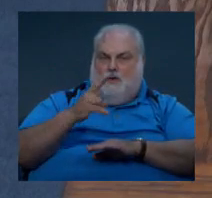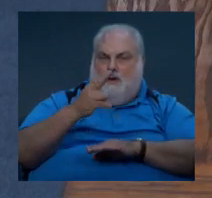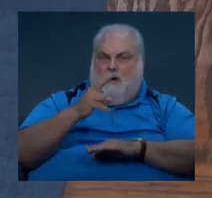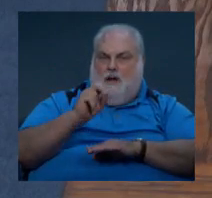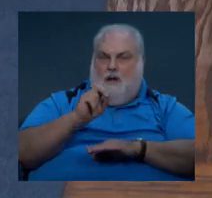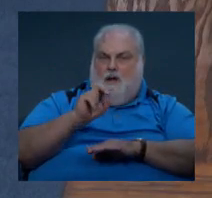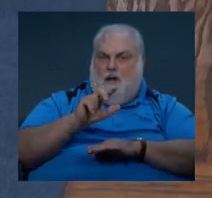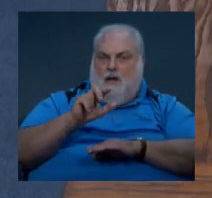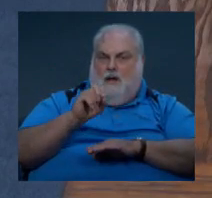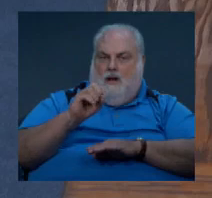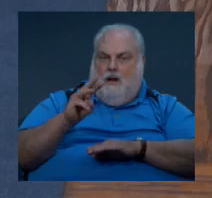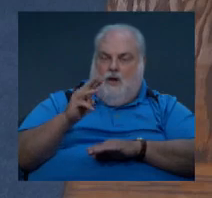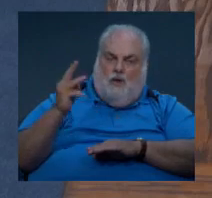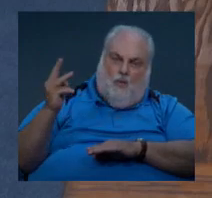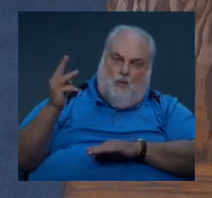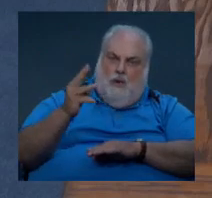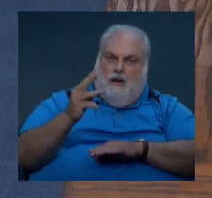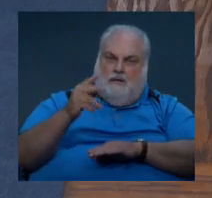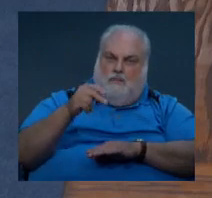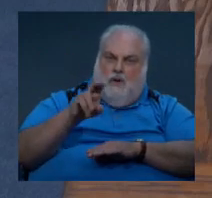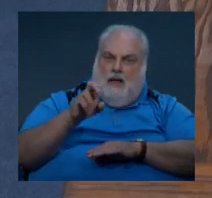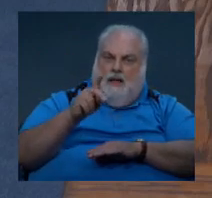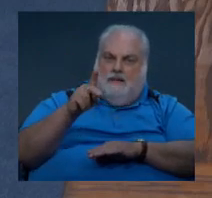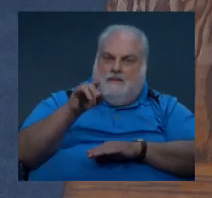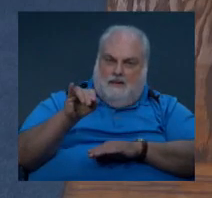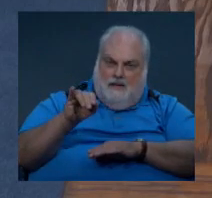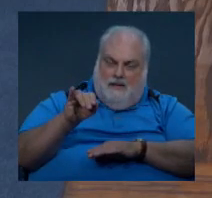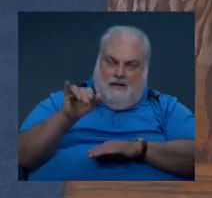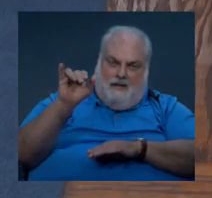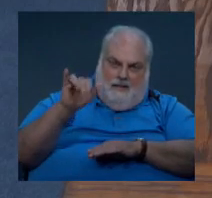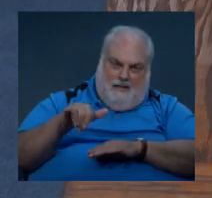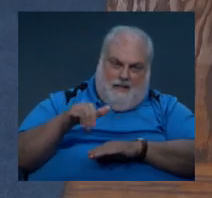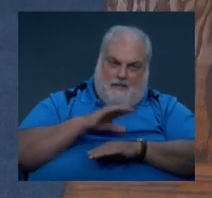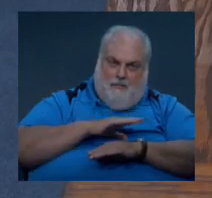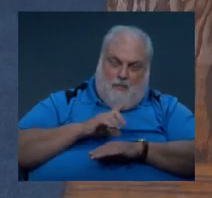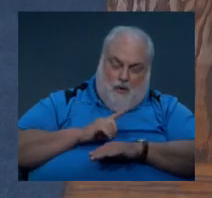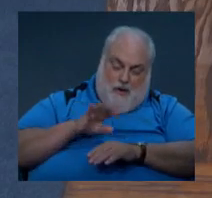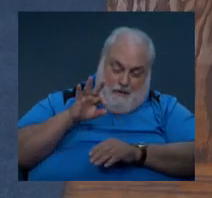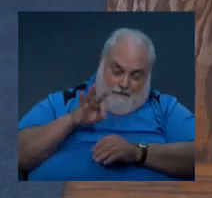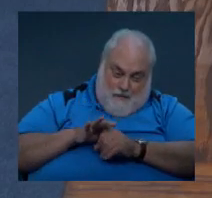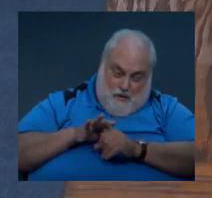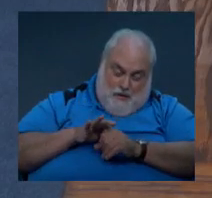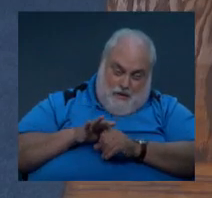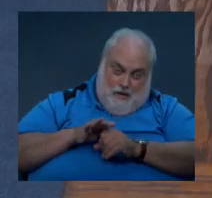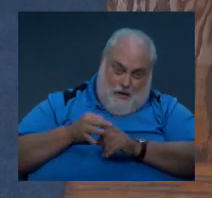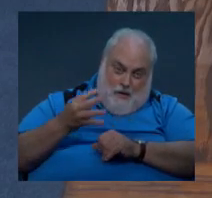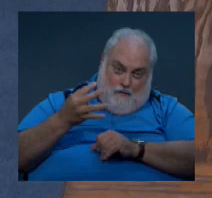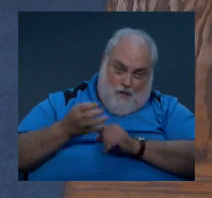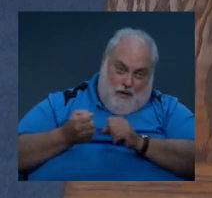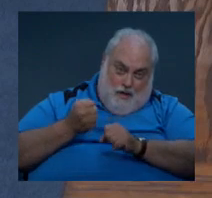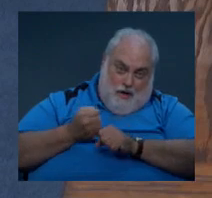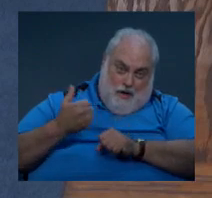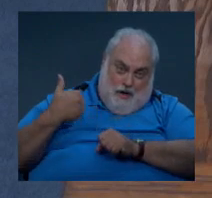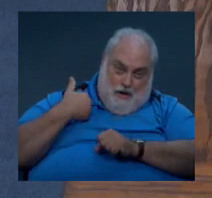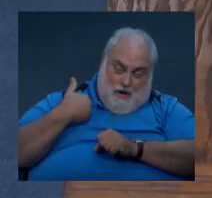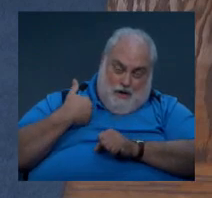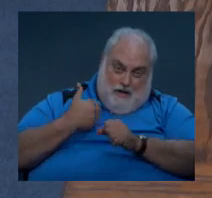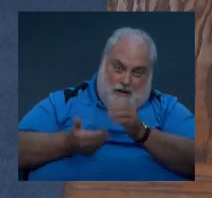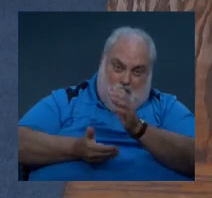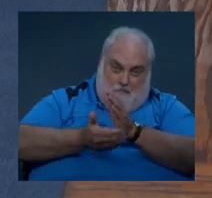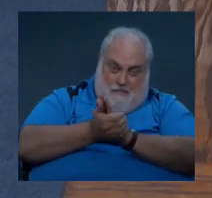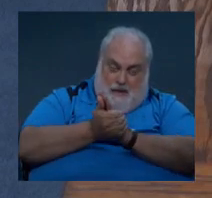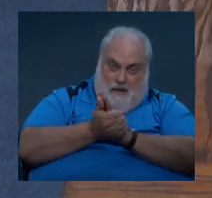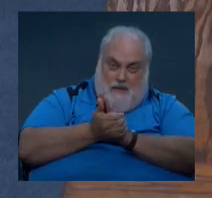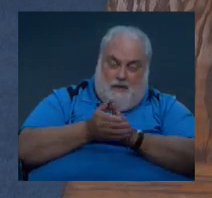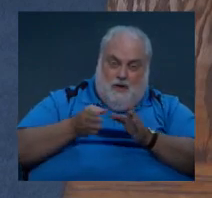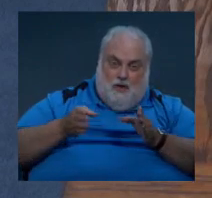feature out in West Pulaski County that the board voted 4 years ago to amend the